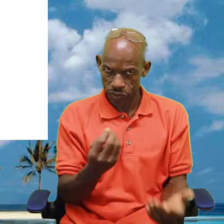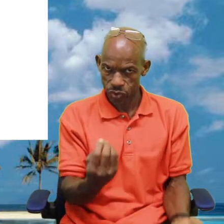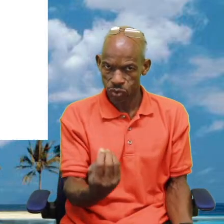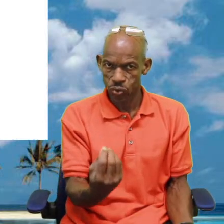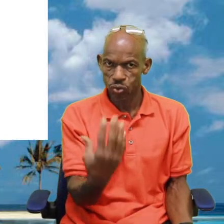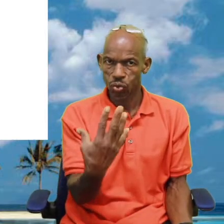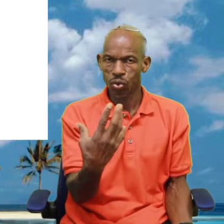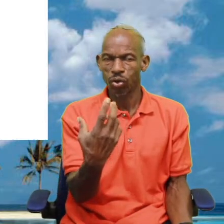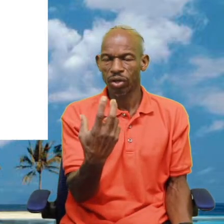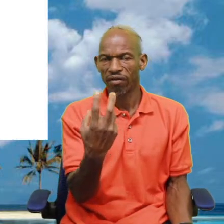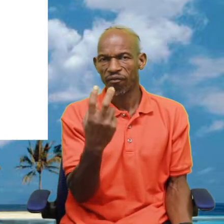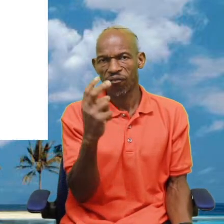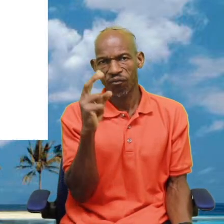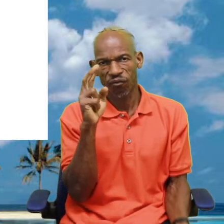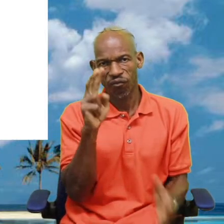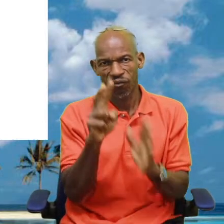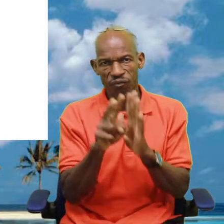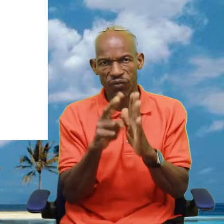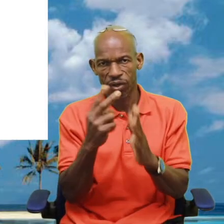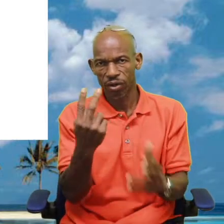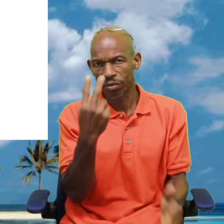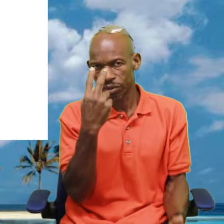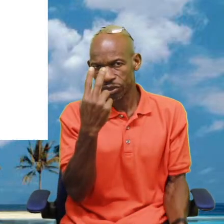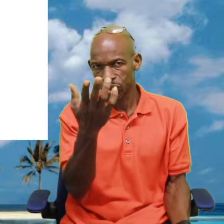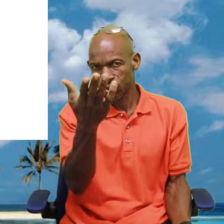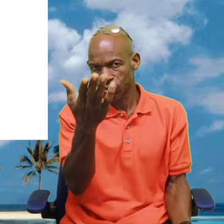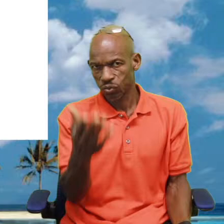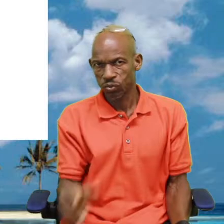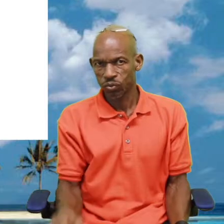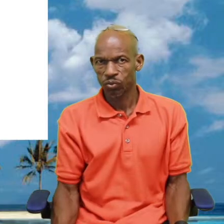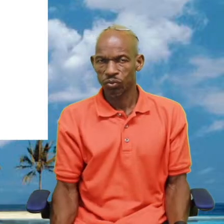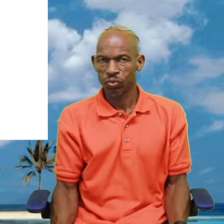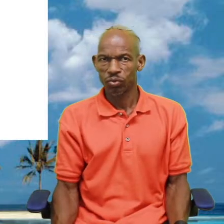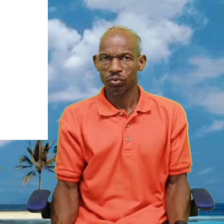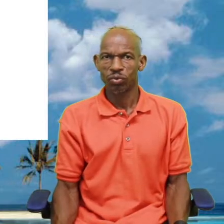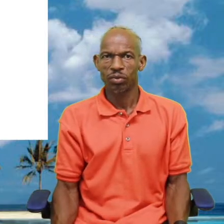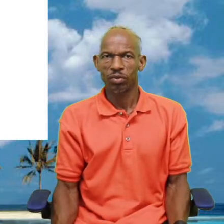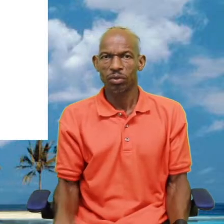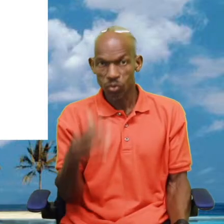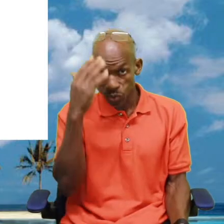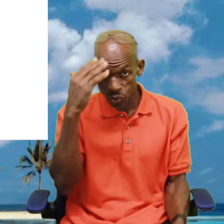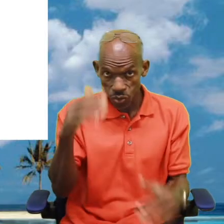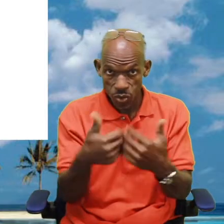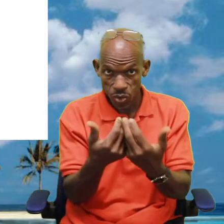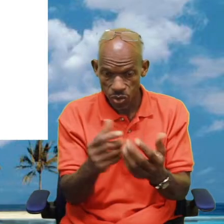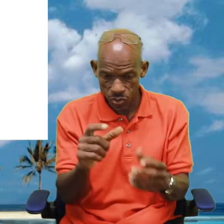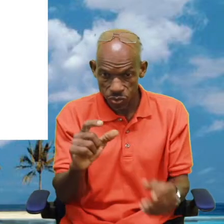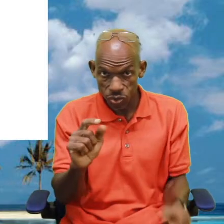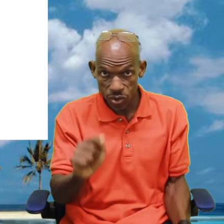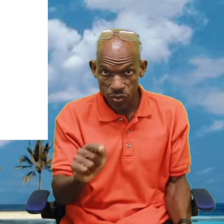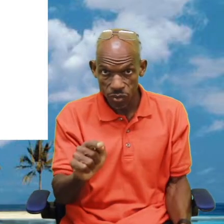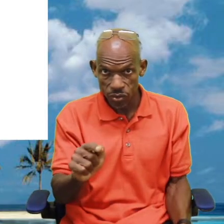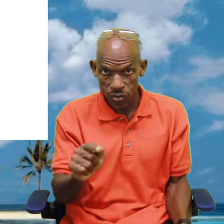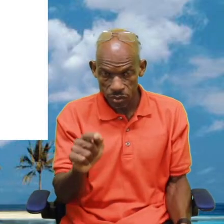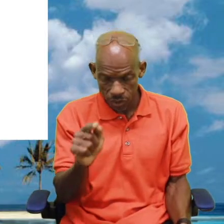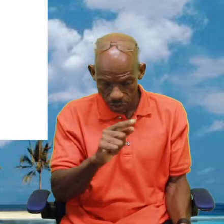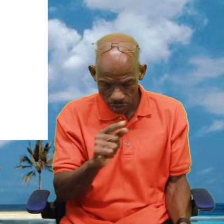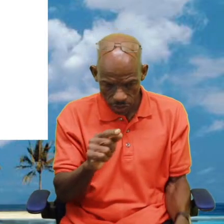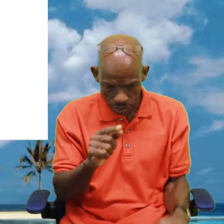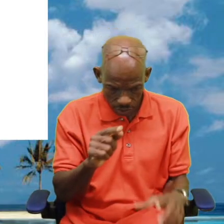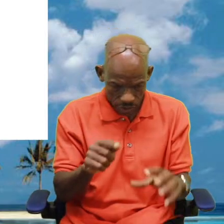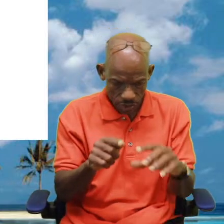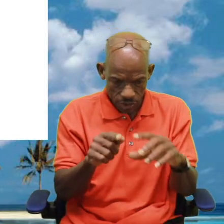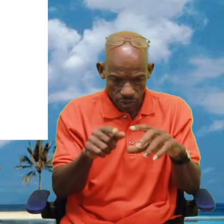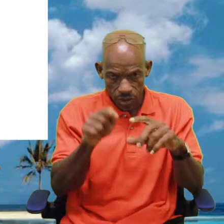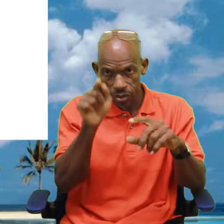picture if you can? All right. I hope you can use that camera and put it on. Okay.